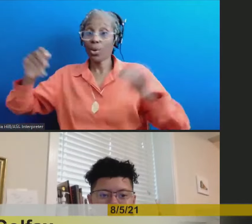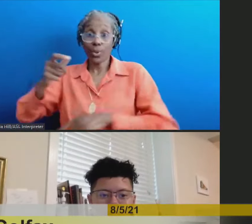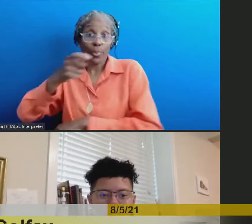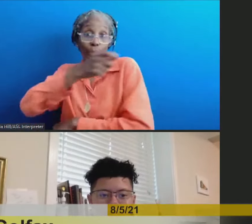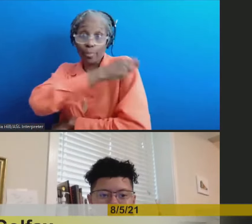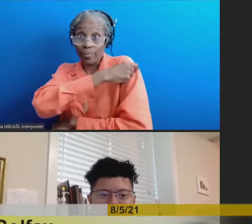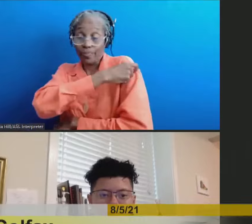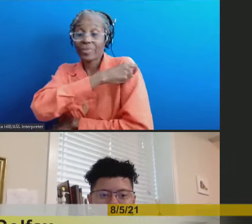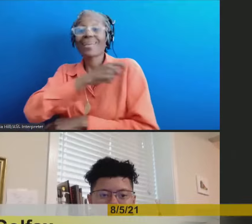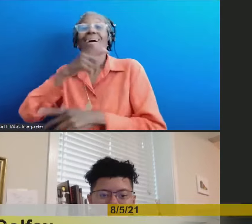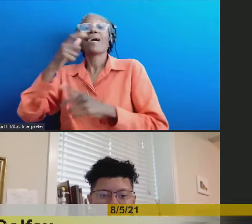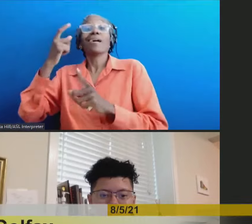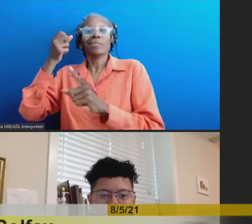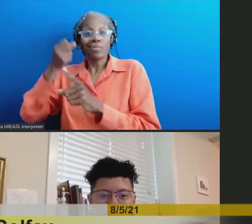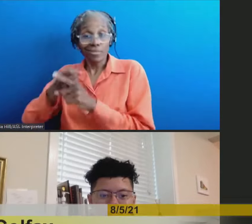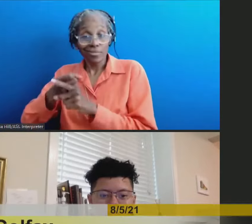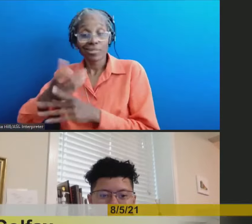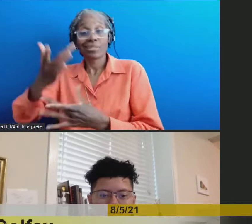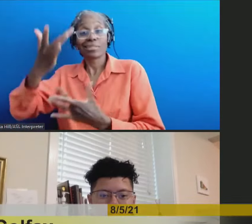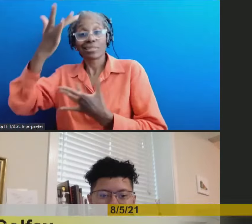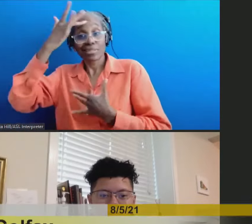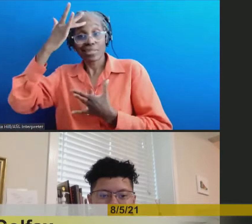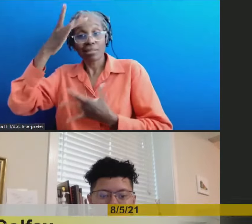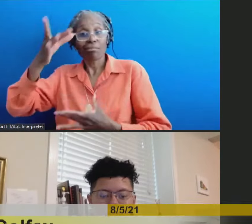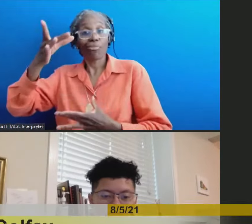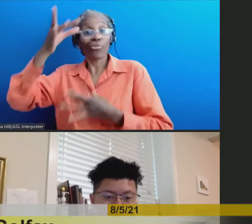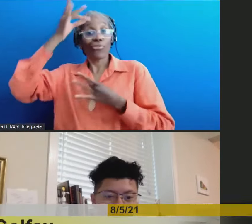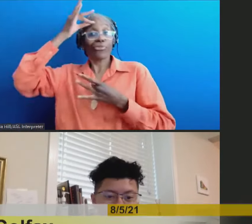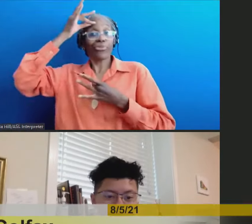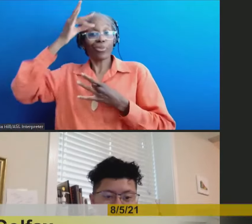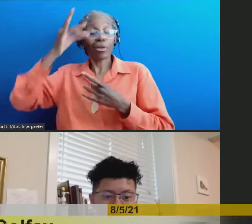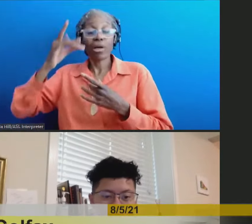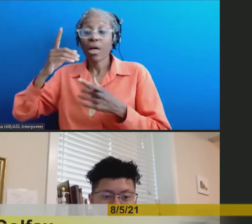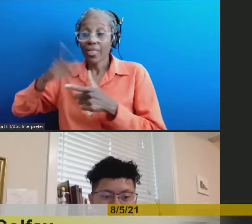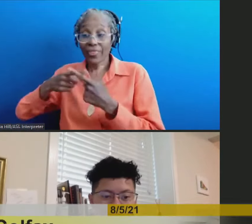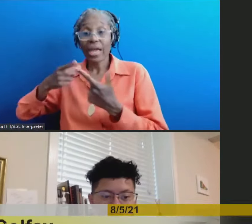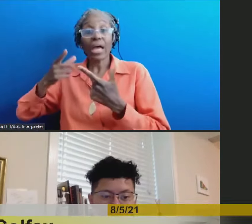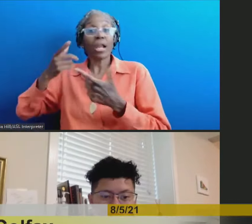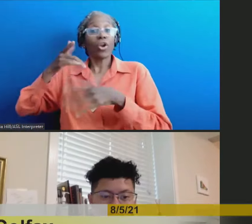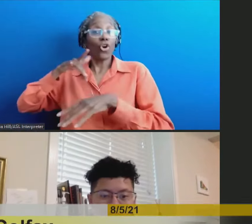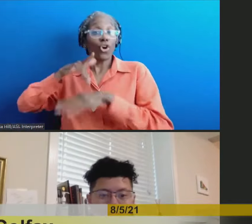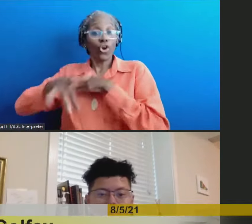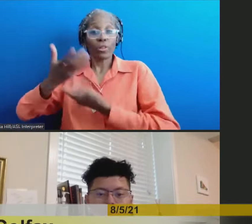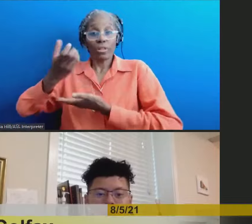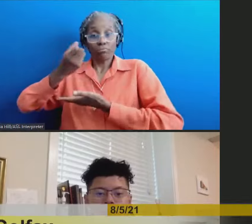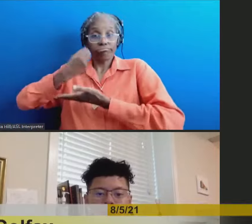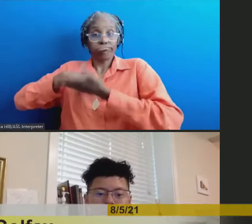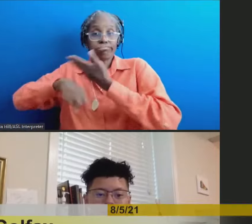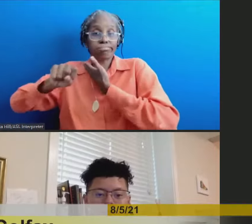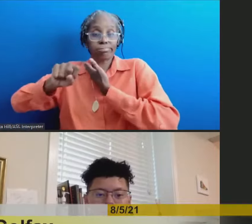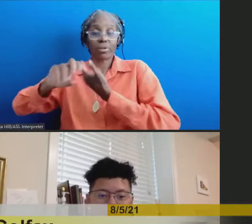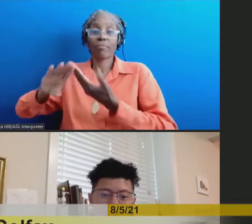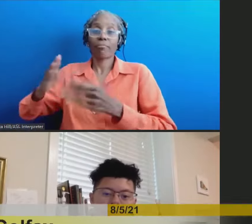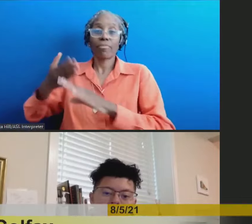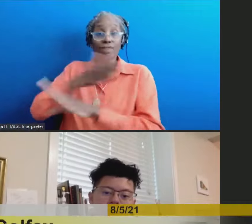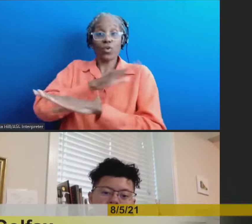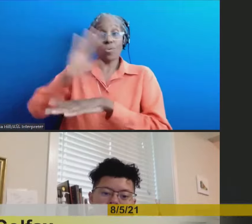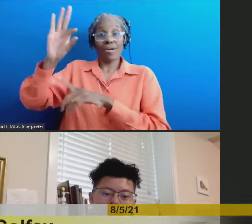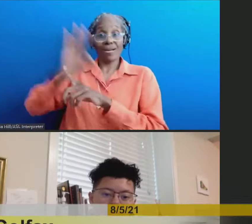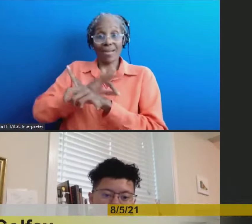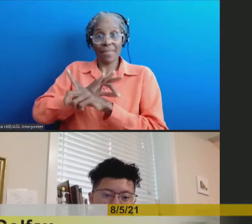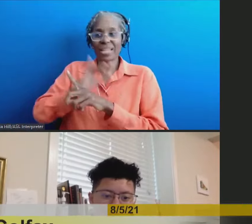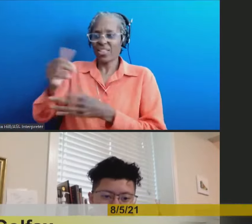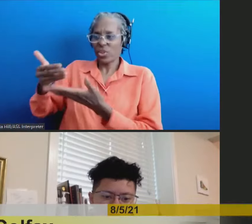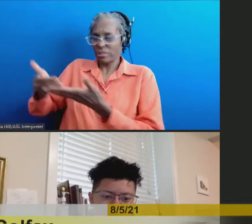to have their babies early, and the babies were what we call preterm babies, early babies. So that